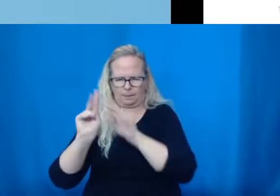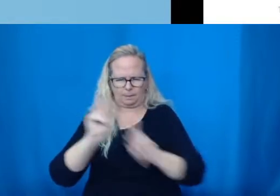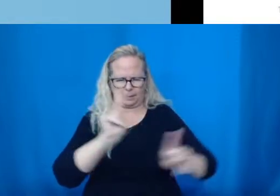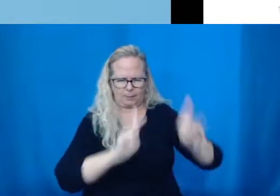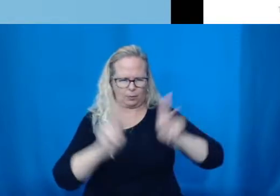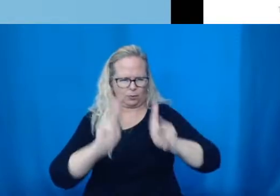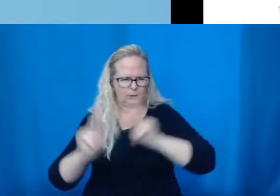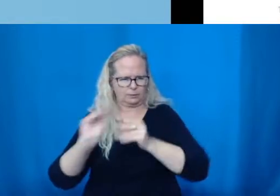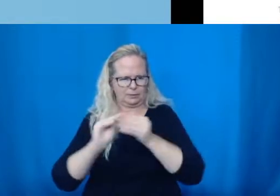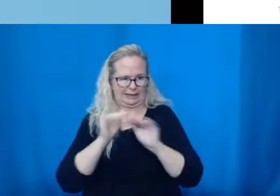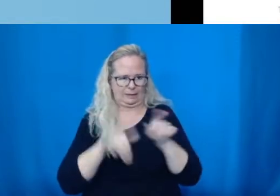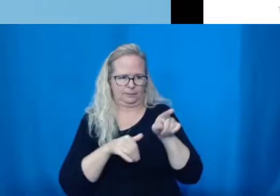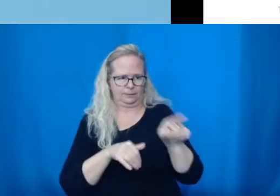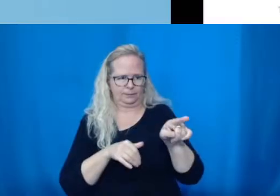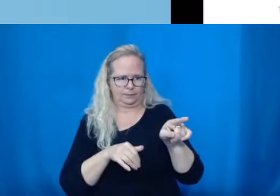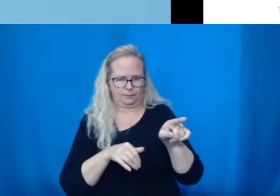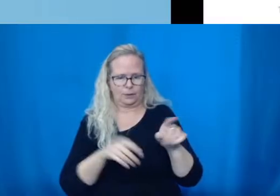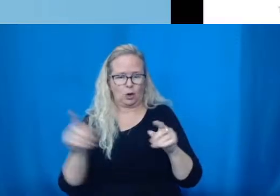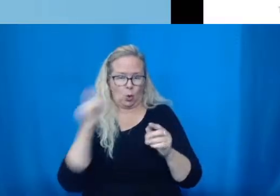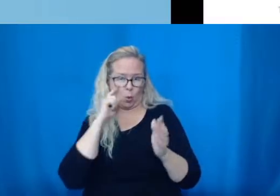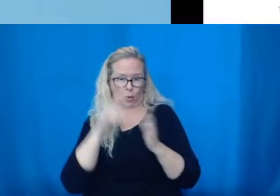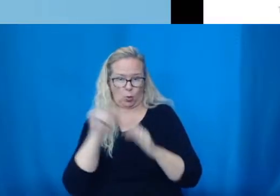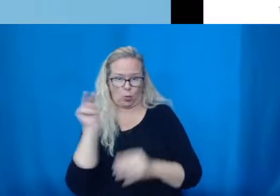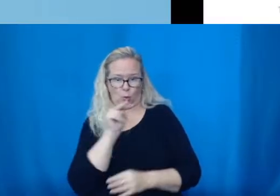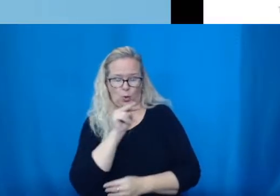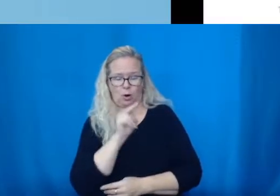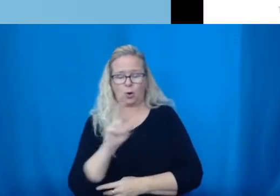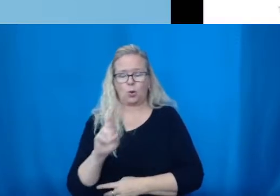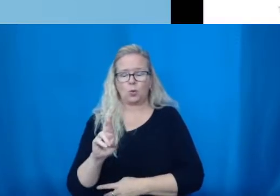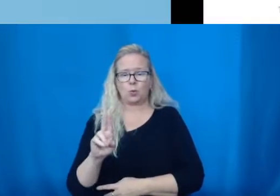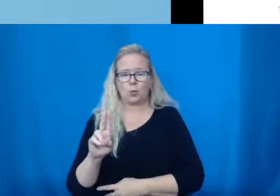line, that's the urban areas, and literally